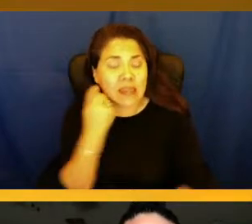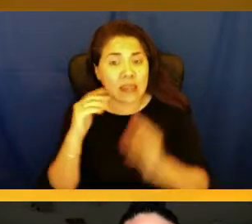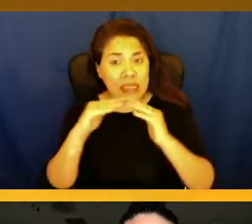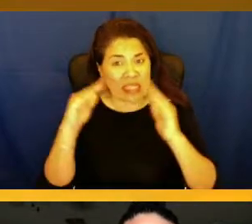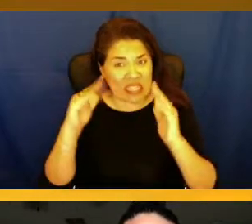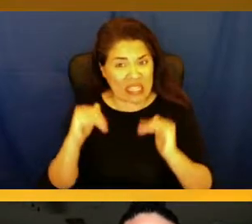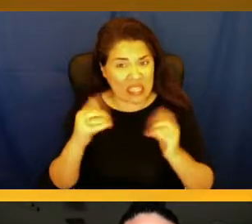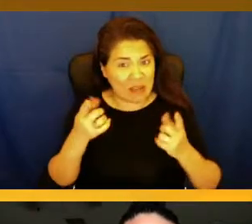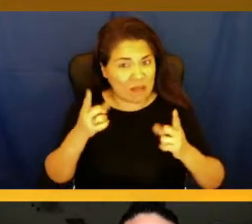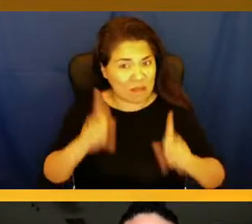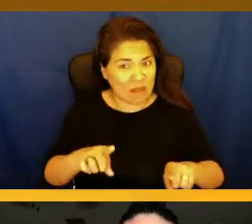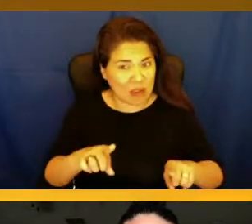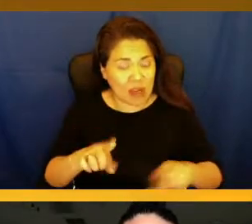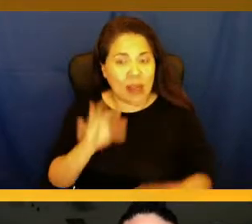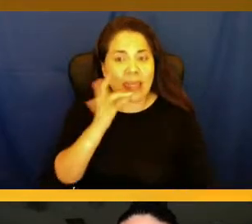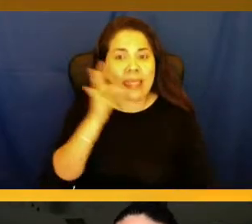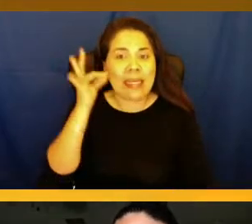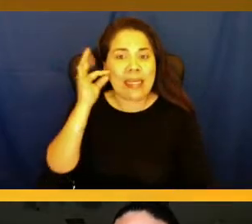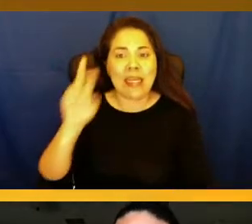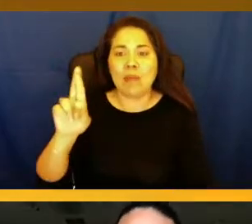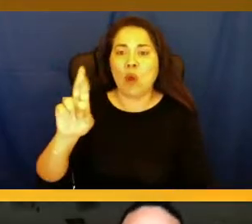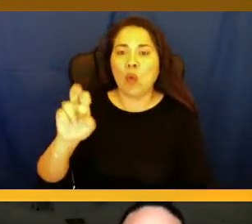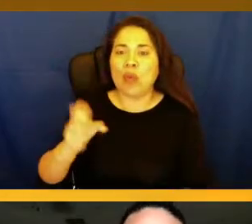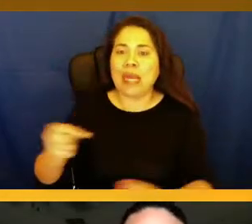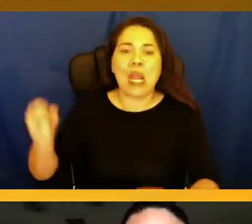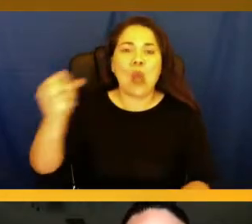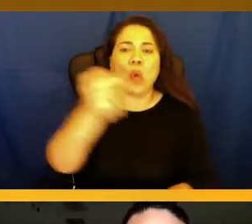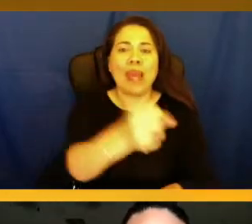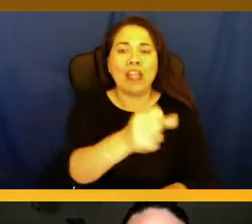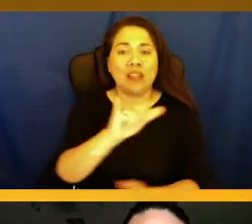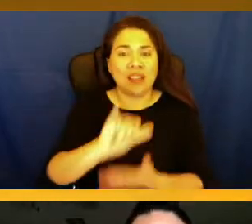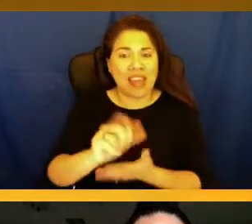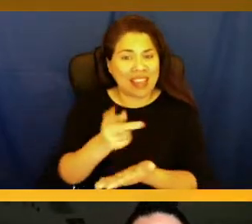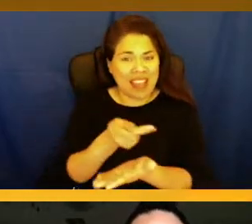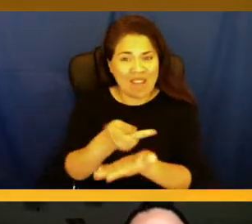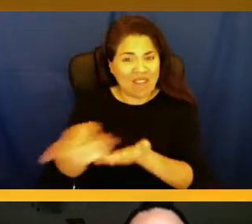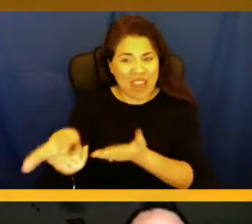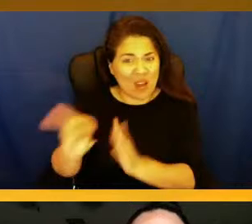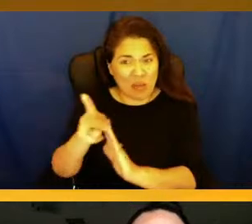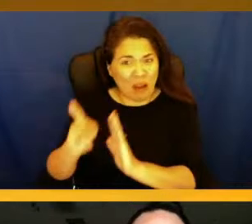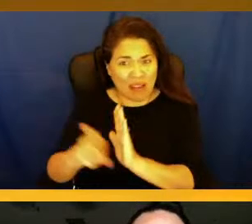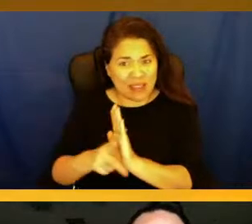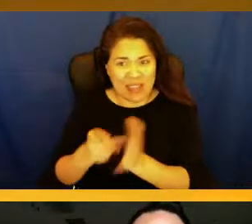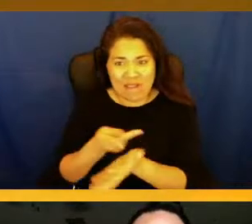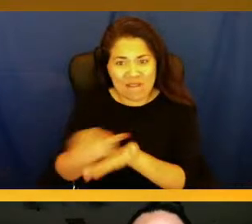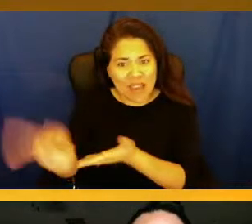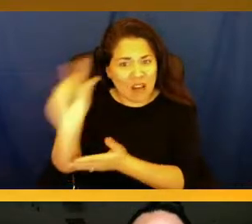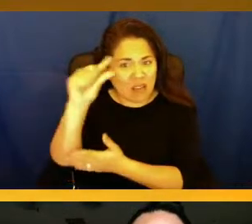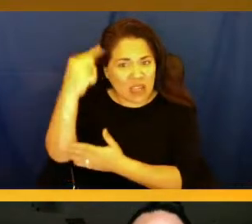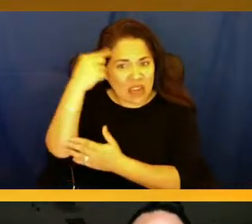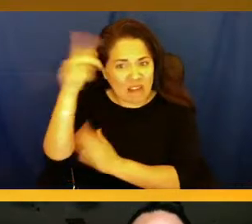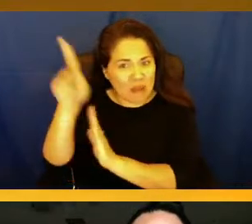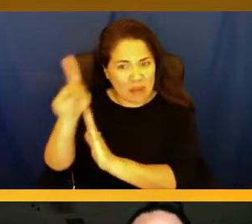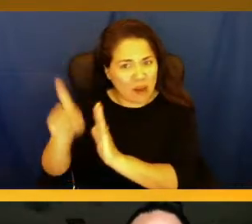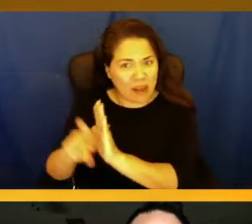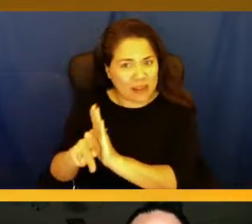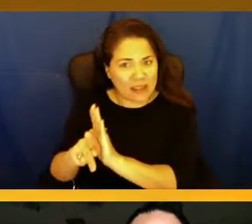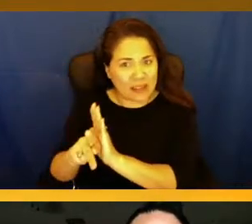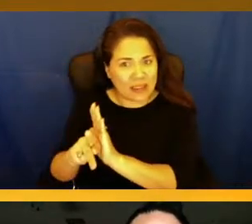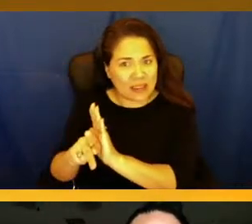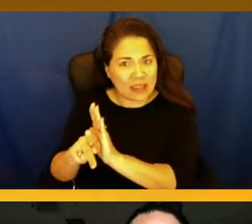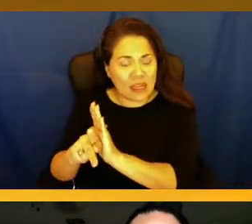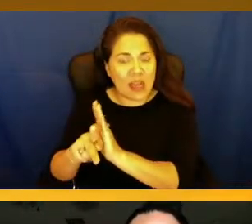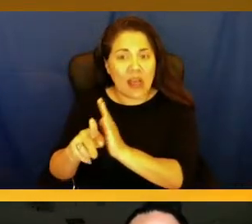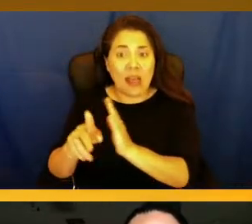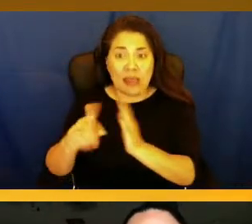system was the Indian relocation. It's a failed policy, a failed governmental policy where they